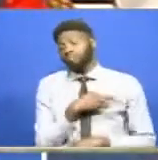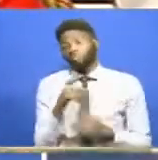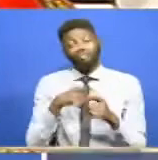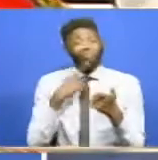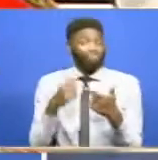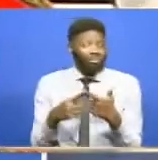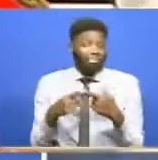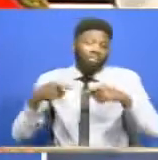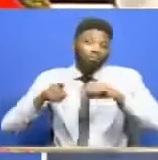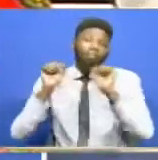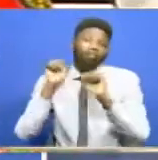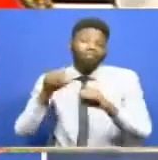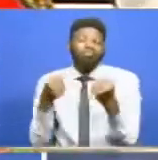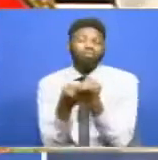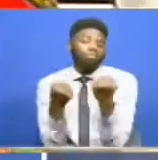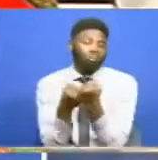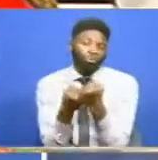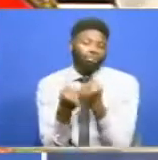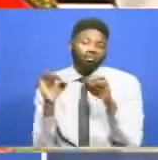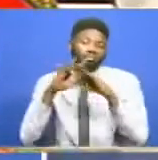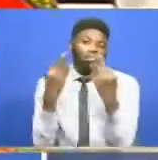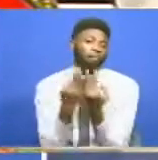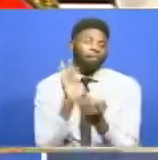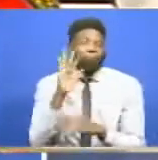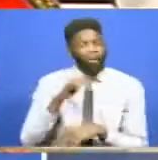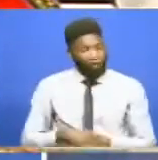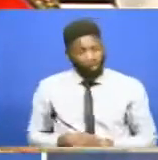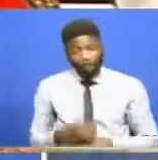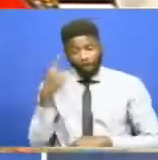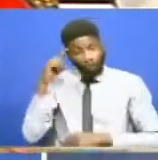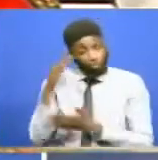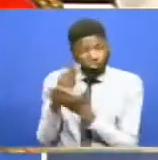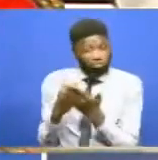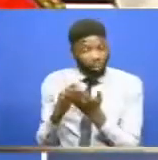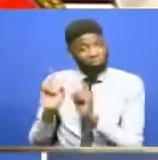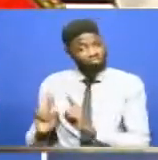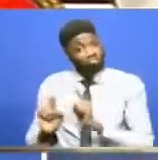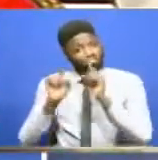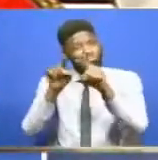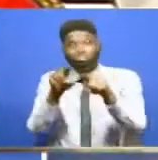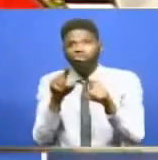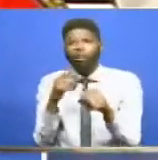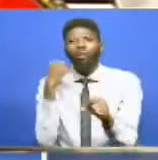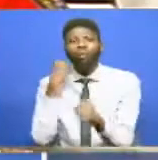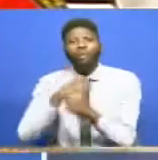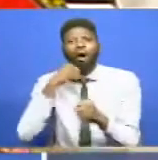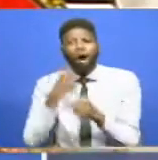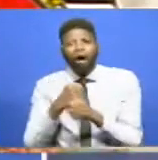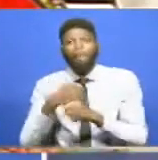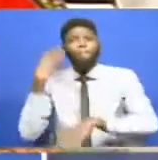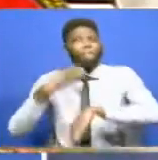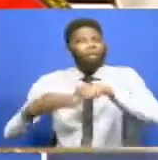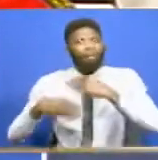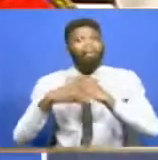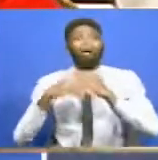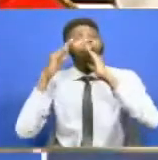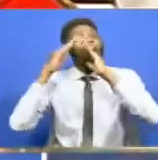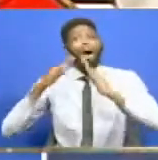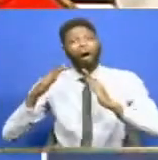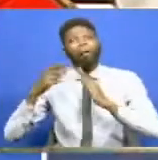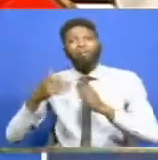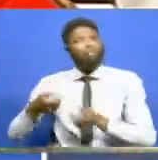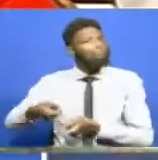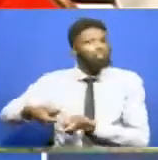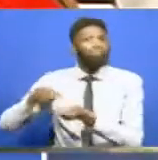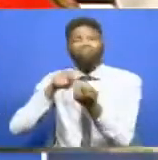get to put something on the table. For some, they go for the kazi za mjengo, and with that they're also able to